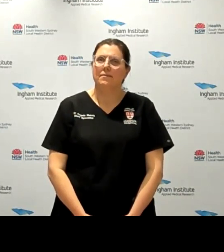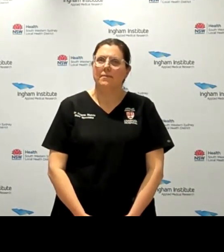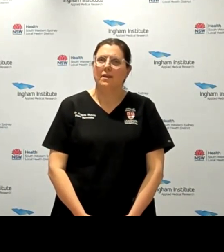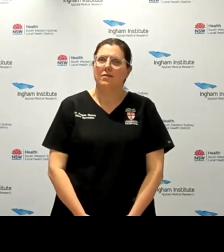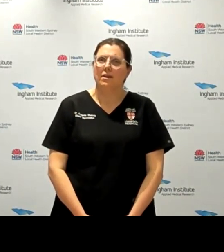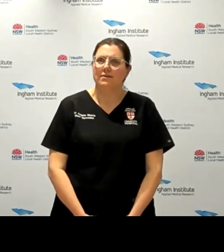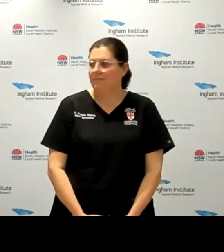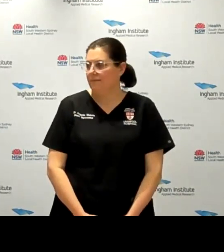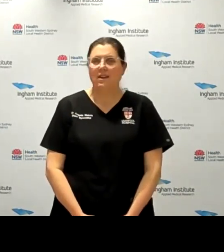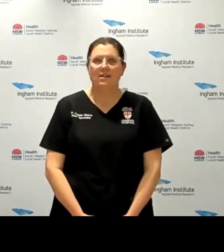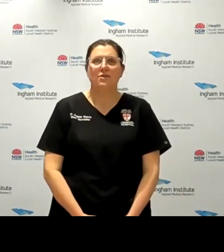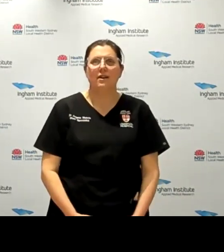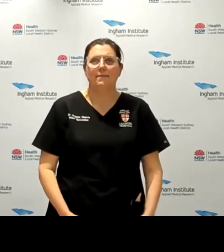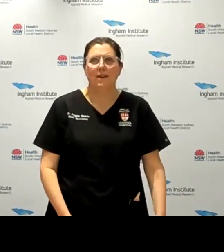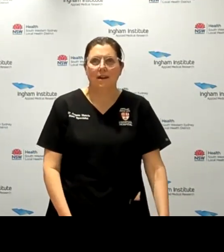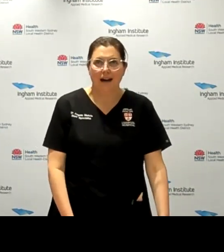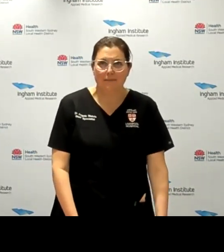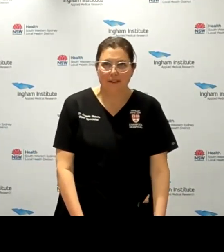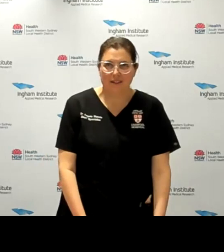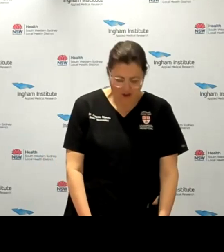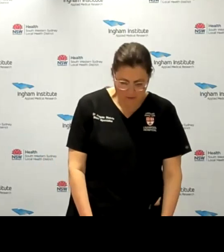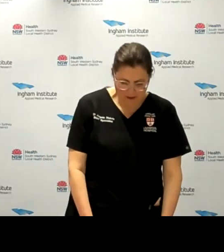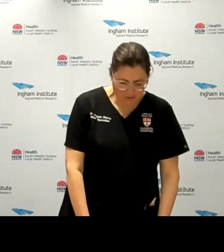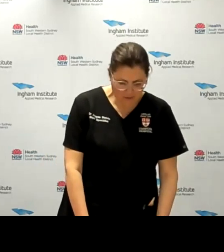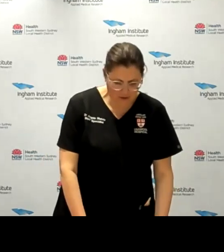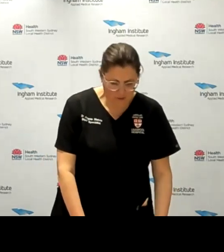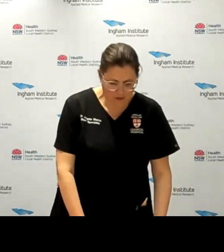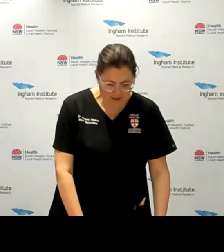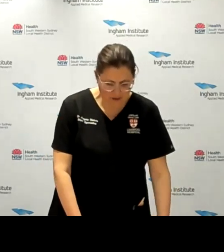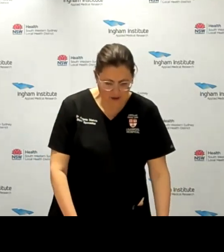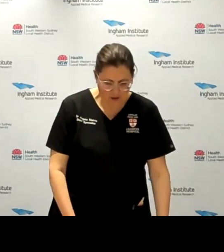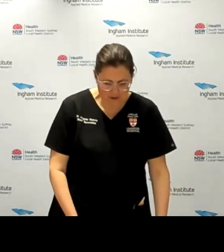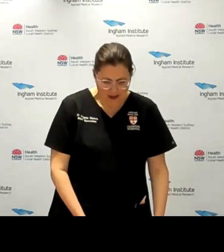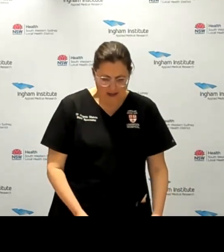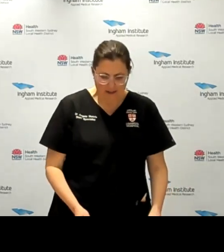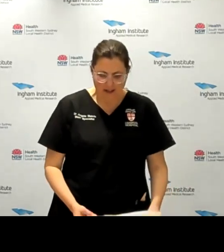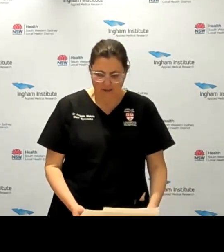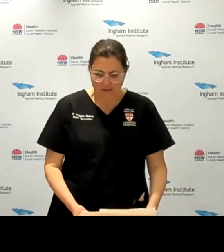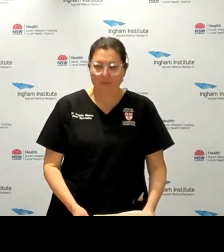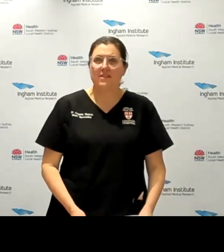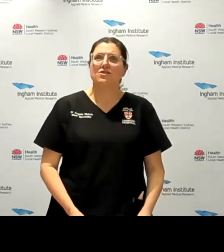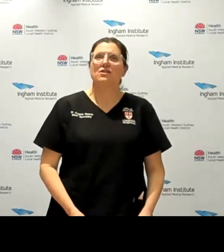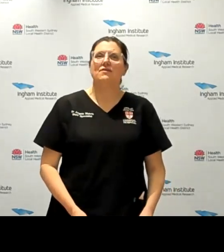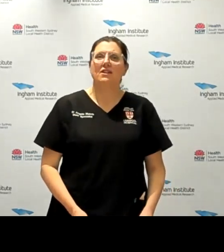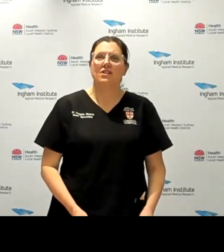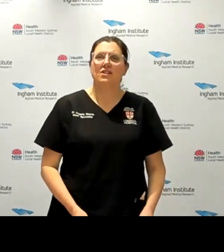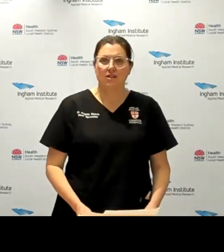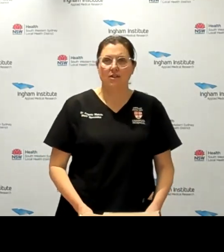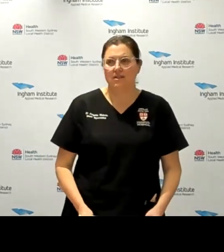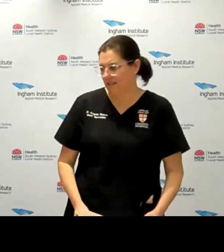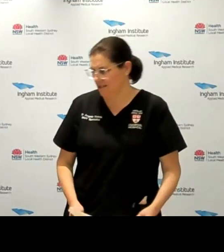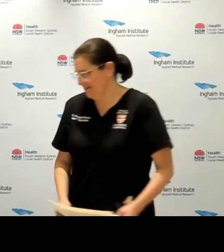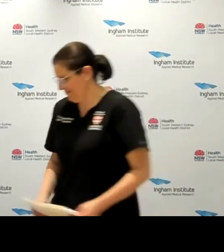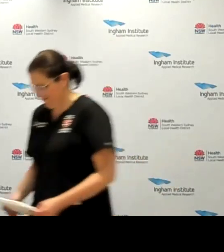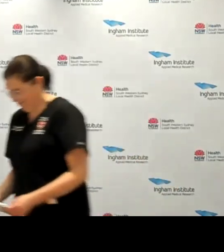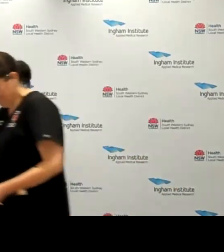pregnancy. Great. Thanks, Renuka. So with that, we'll draw the Q&A to a close, and I'd like to invite Professor Josephine Chow